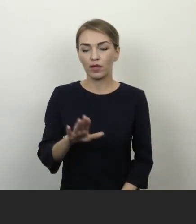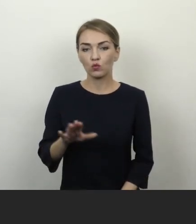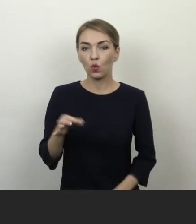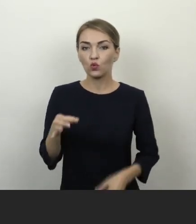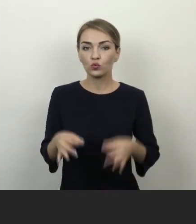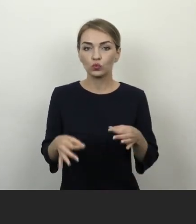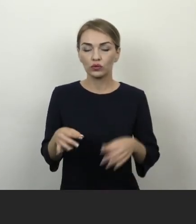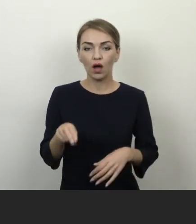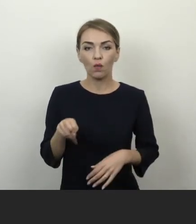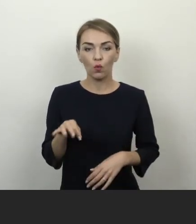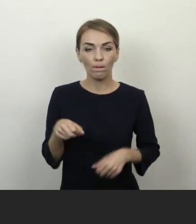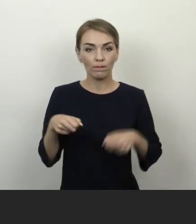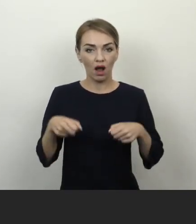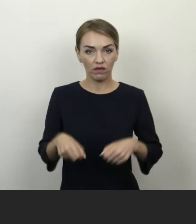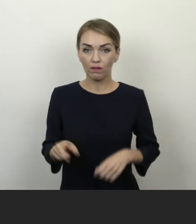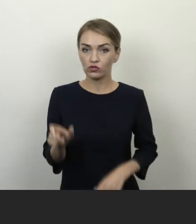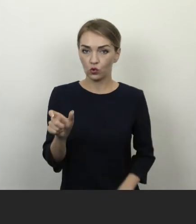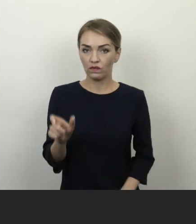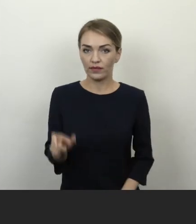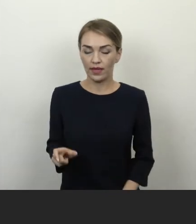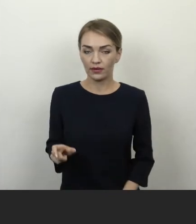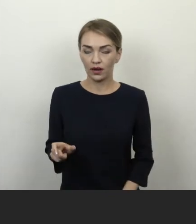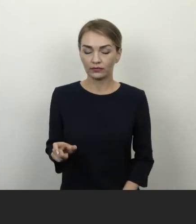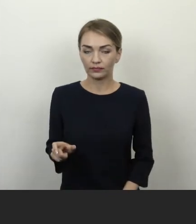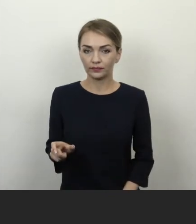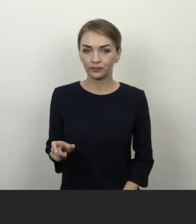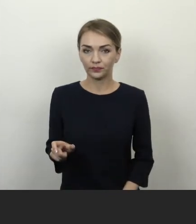of the European Court of Human Rights,